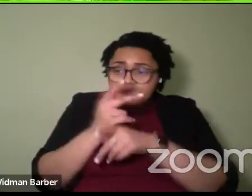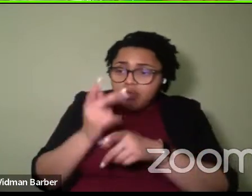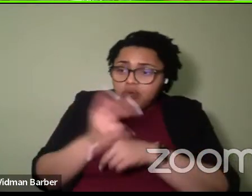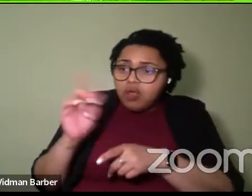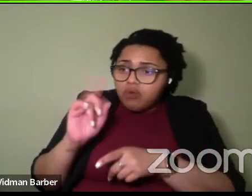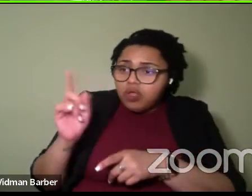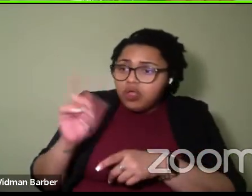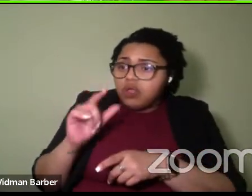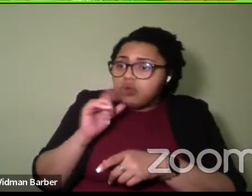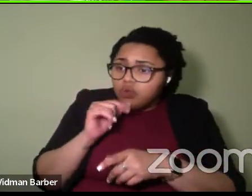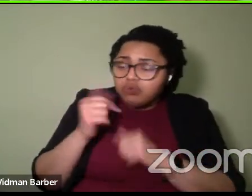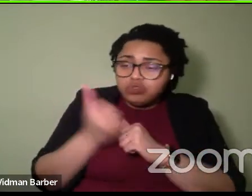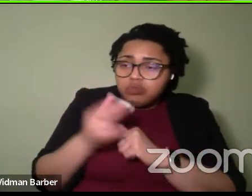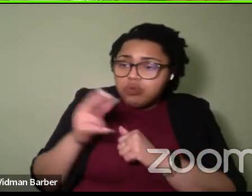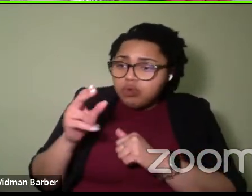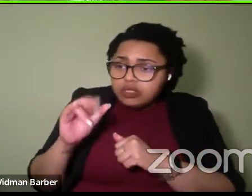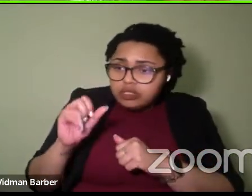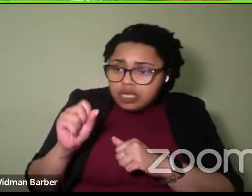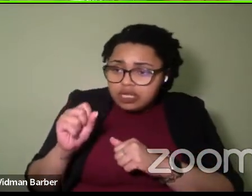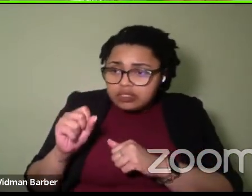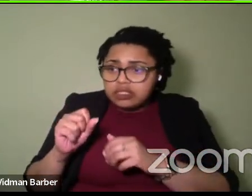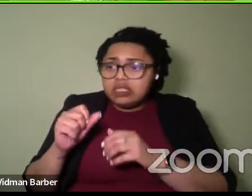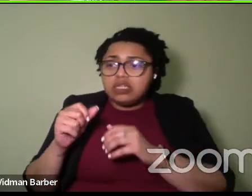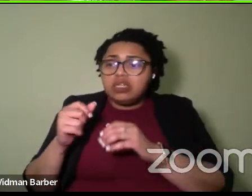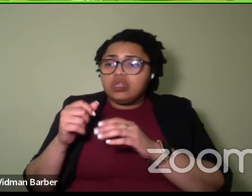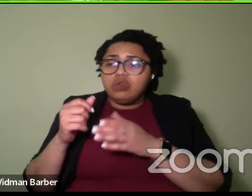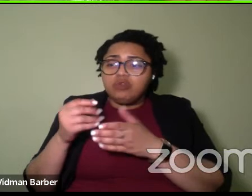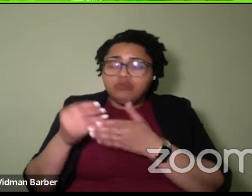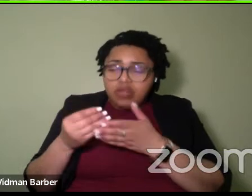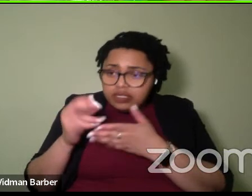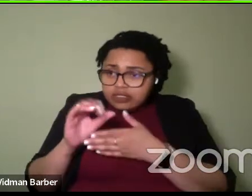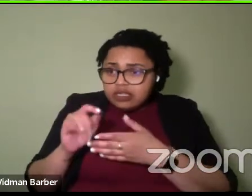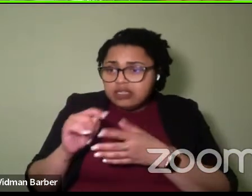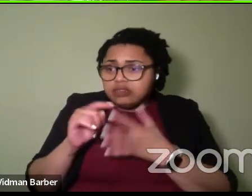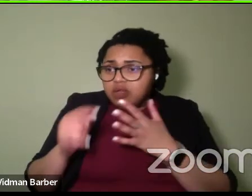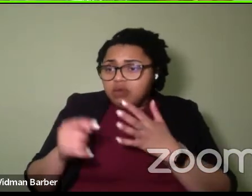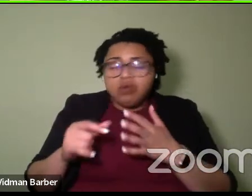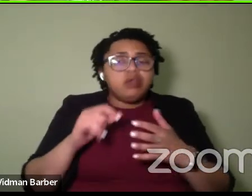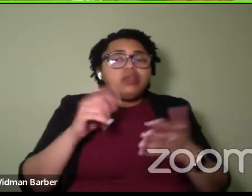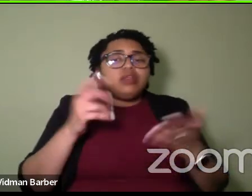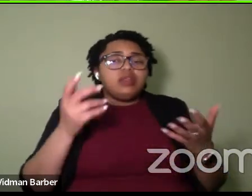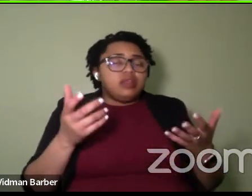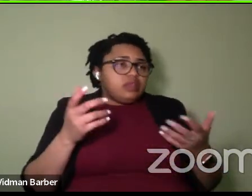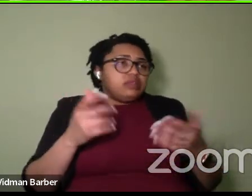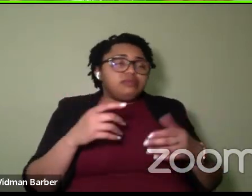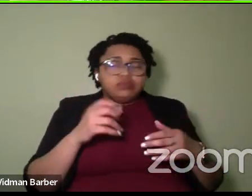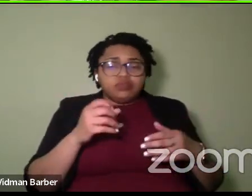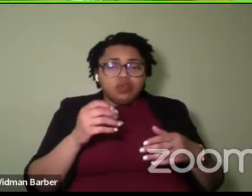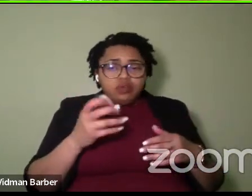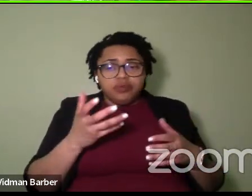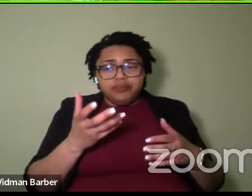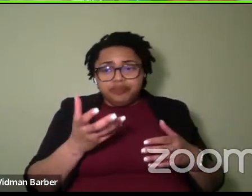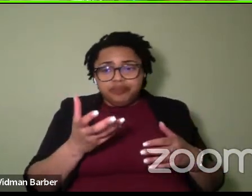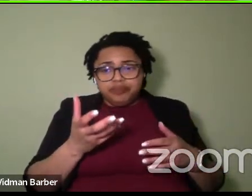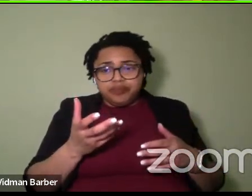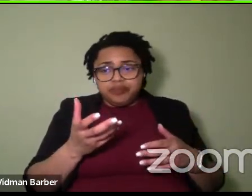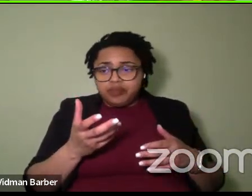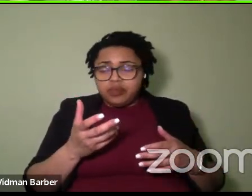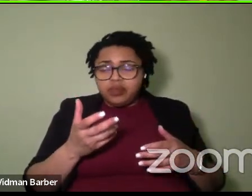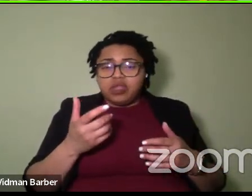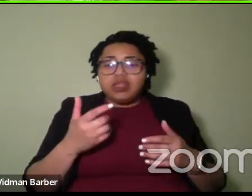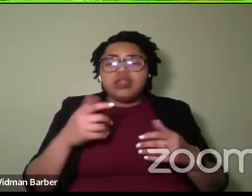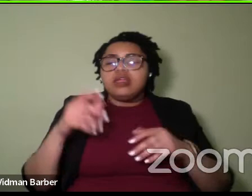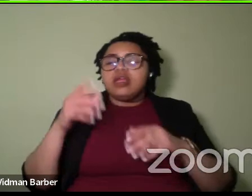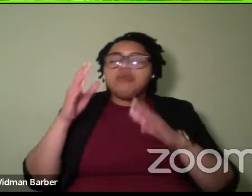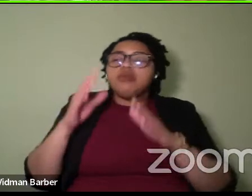need that name recognition because they don't need to. They're becoming an accomplice, right? They're not trying to be a superficial ally where I